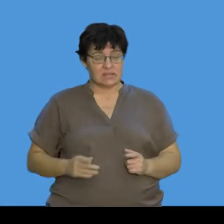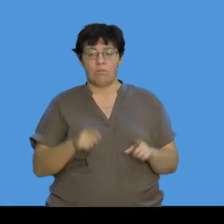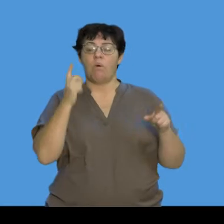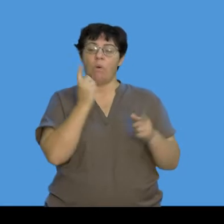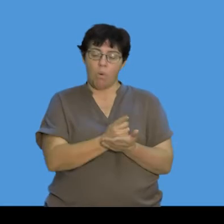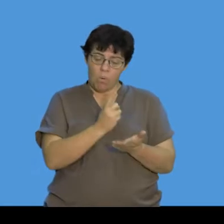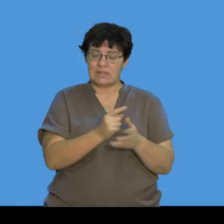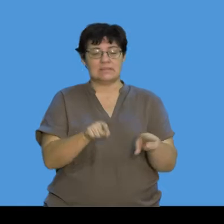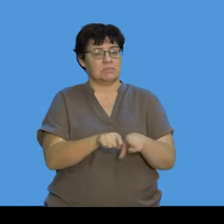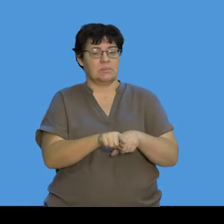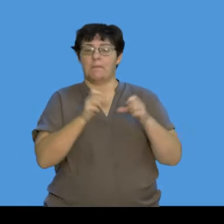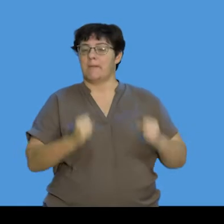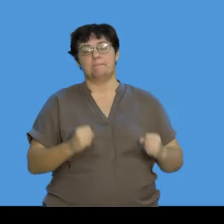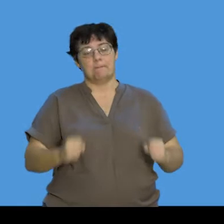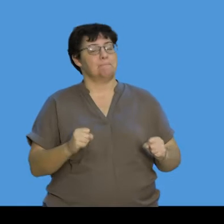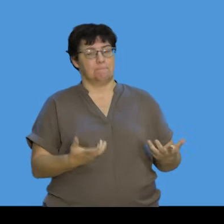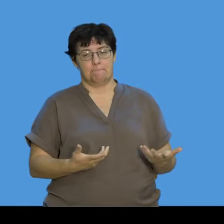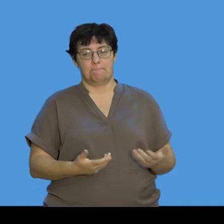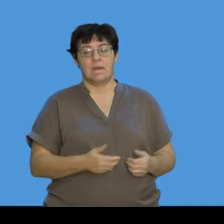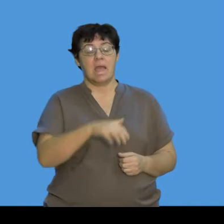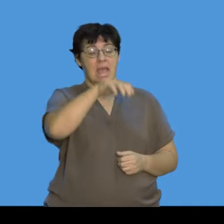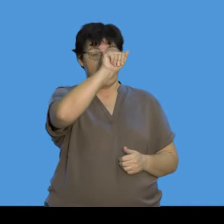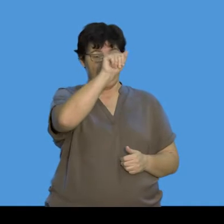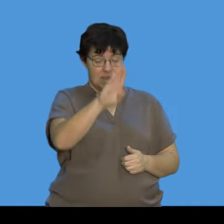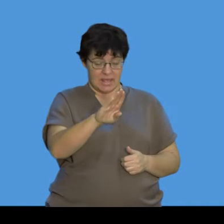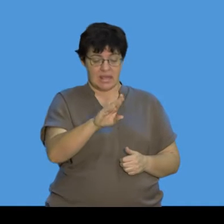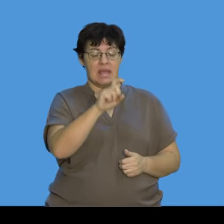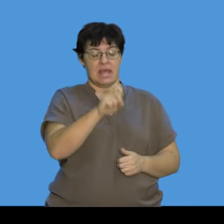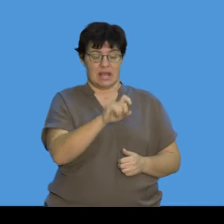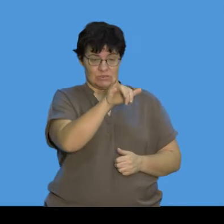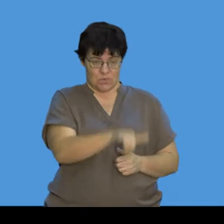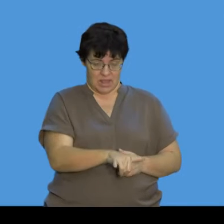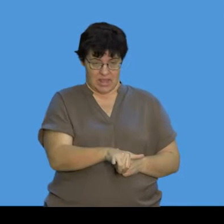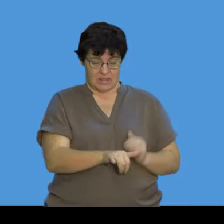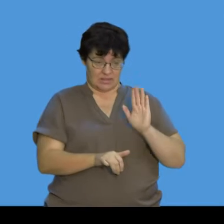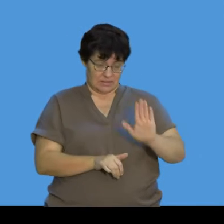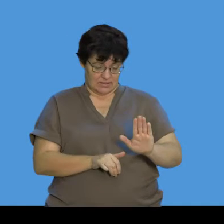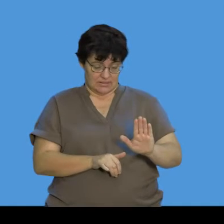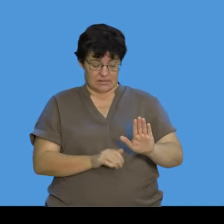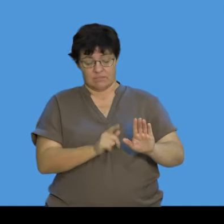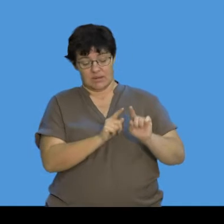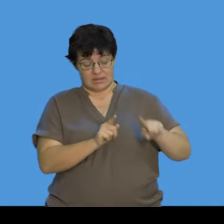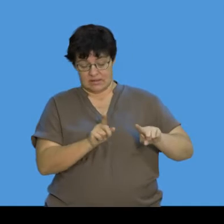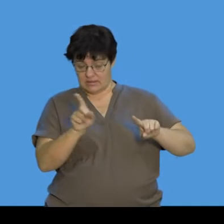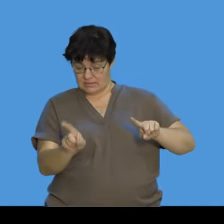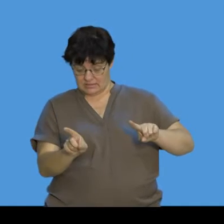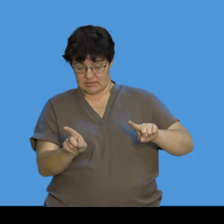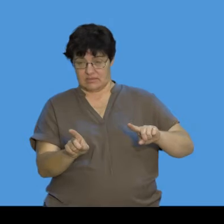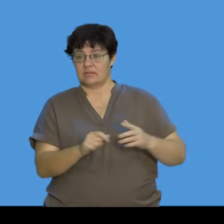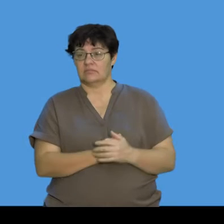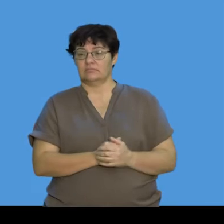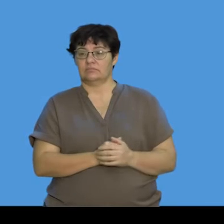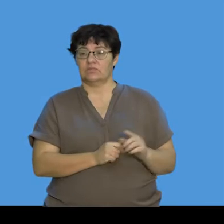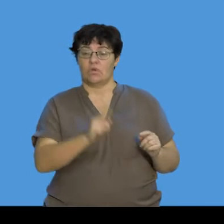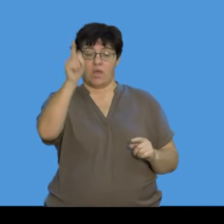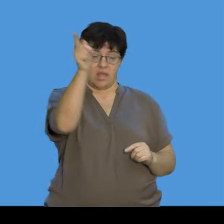always be the same. So, AB and XY, meaning across, right? So it will be this